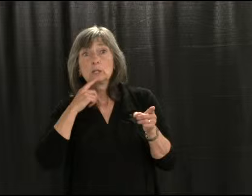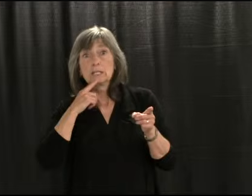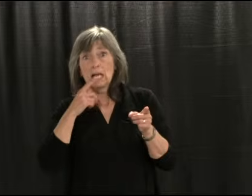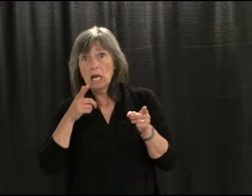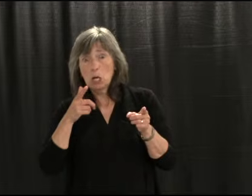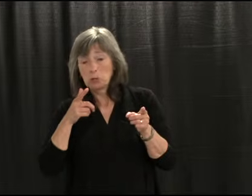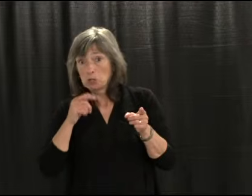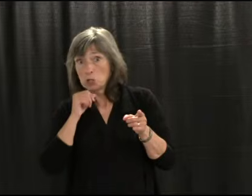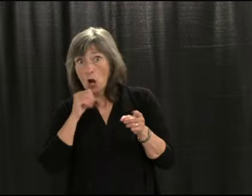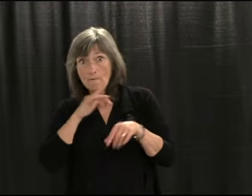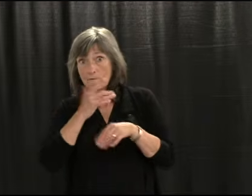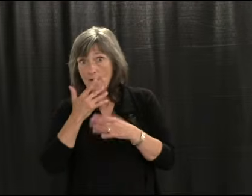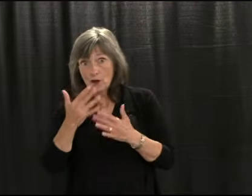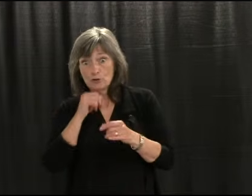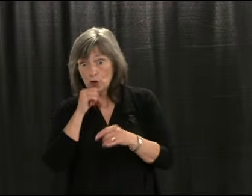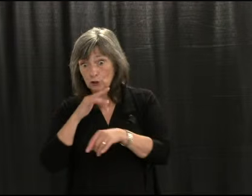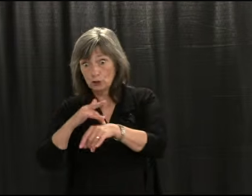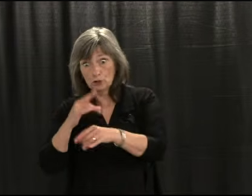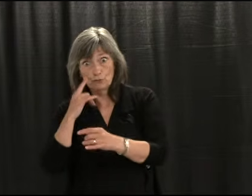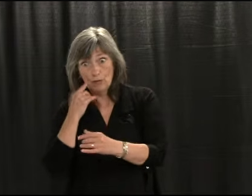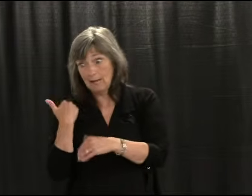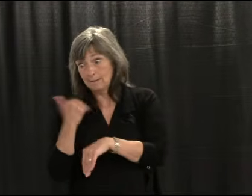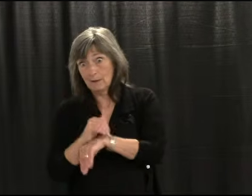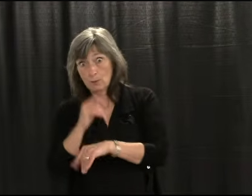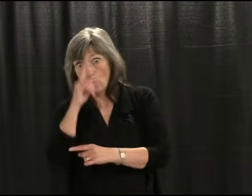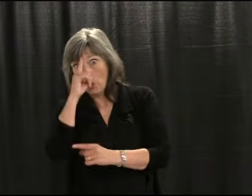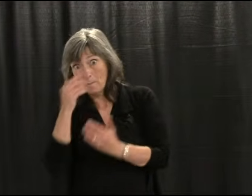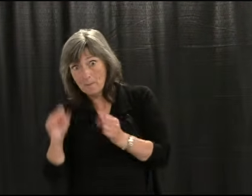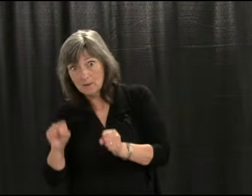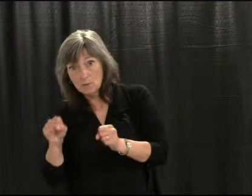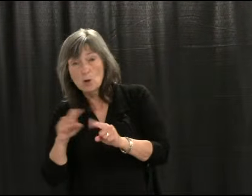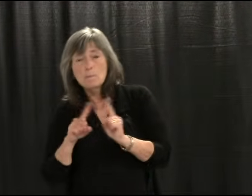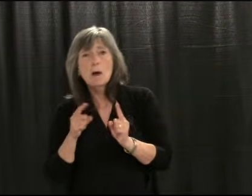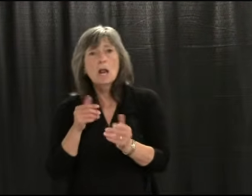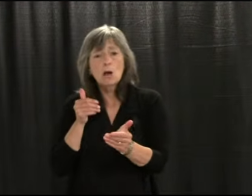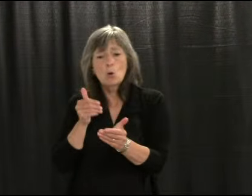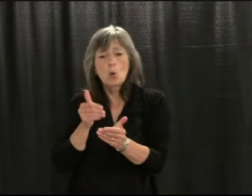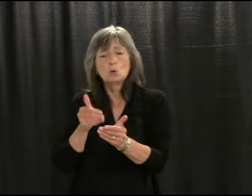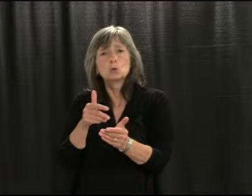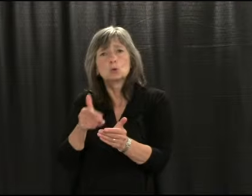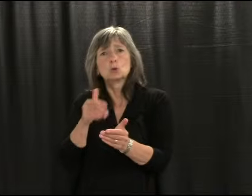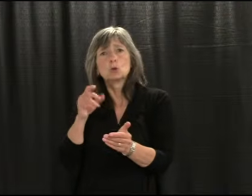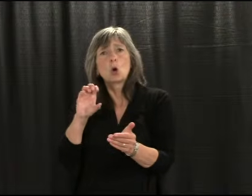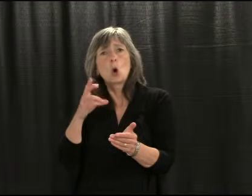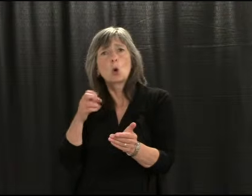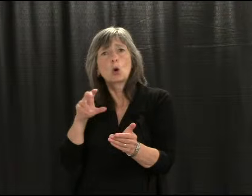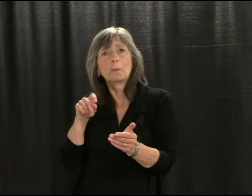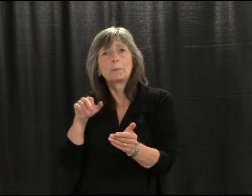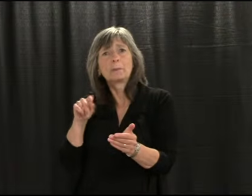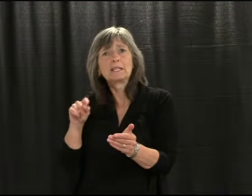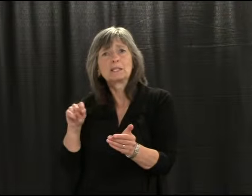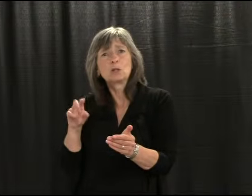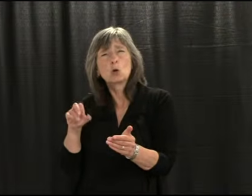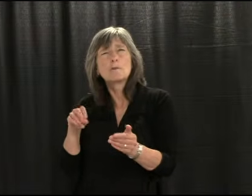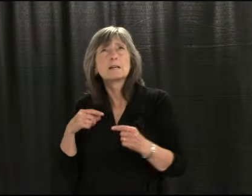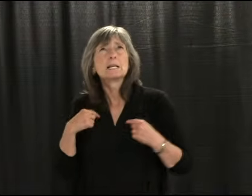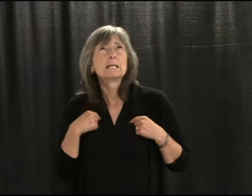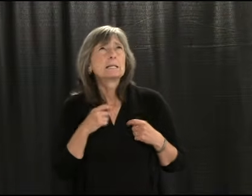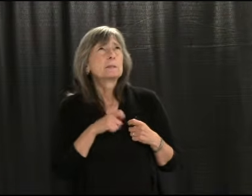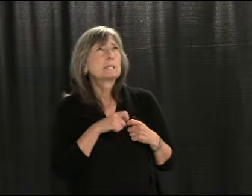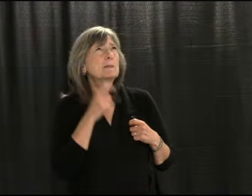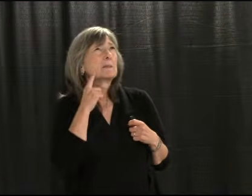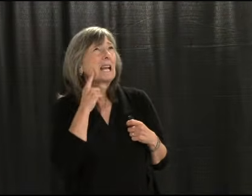How far away is it? You know exactly where? Yeah. I don't have a specific number, but I'm trying to visualize the map. I would